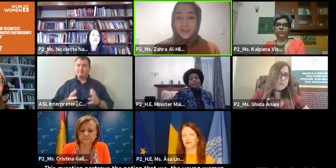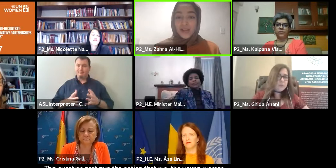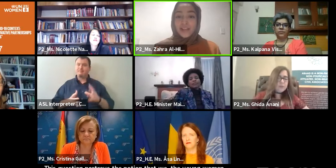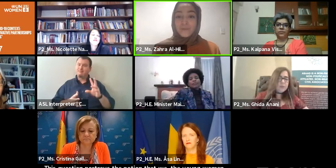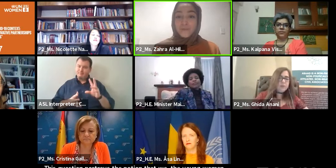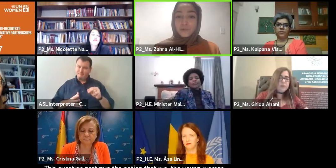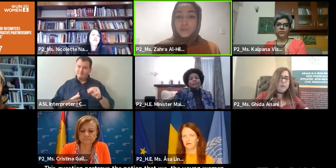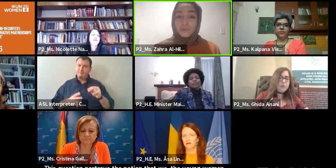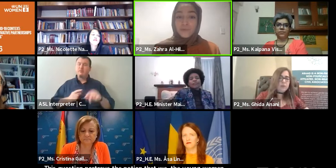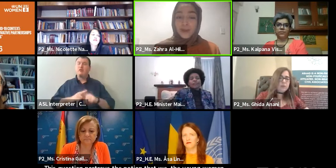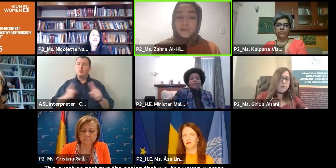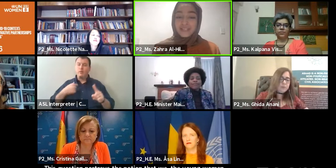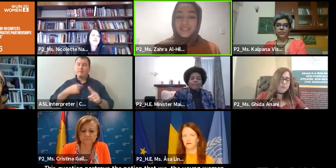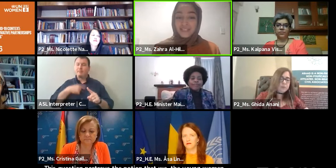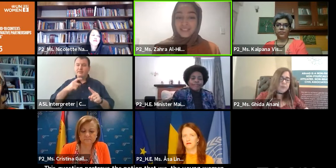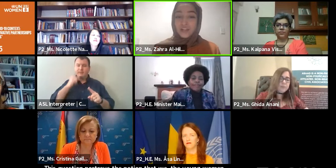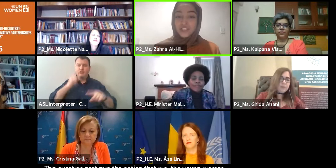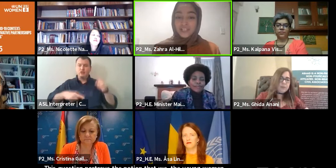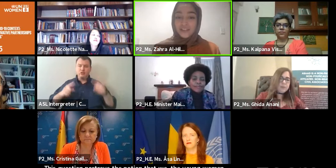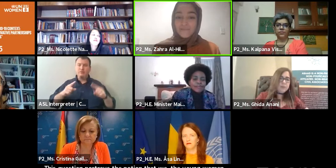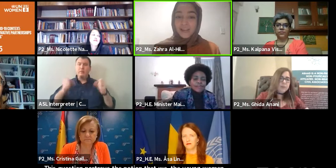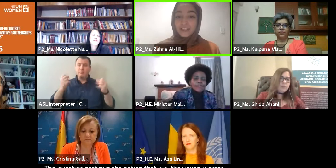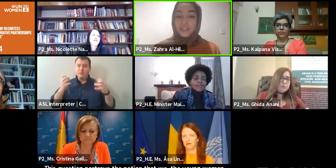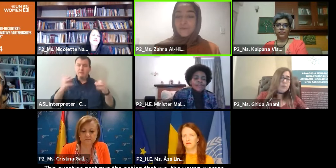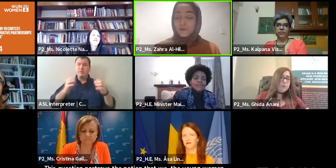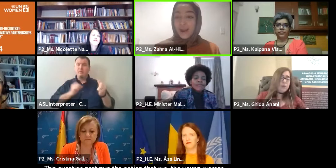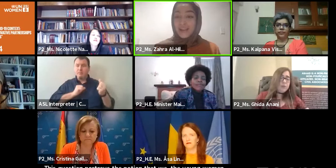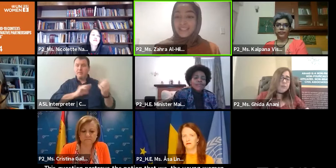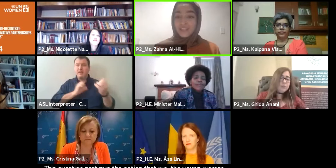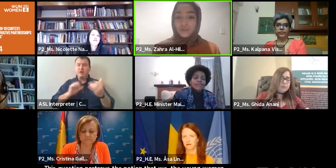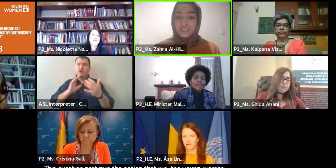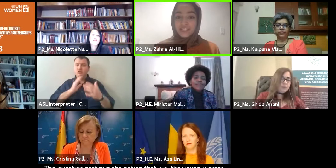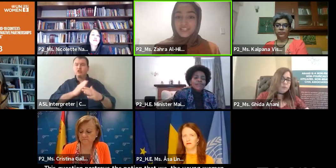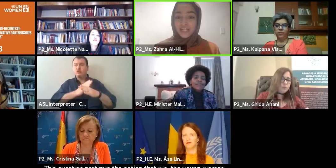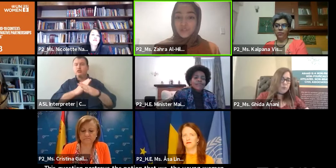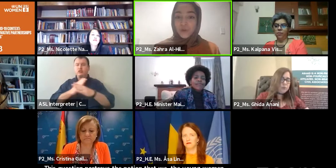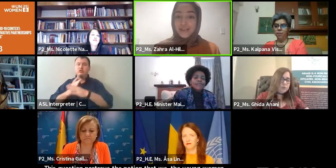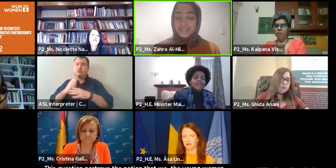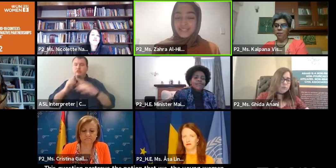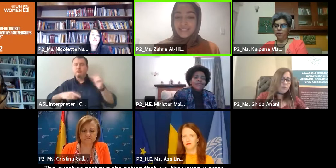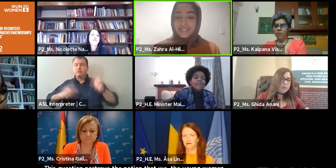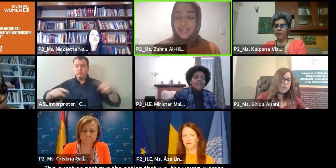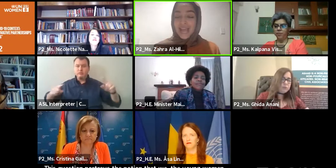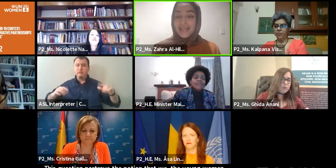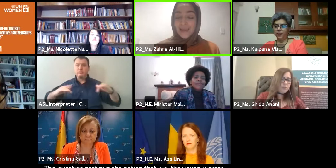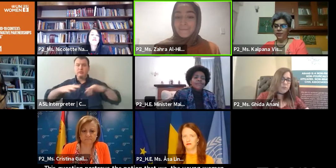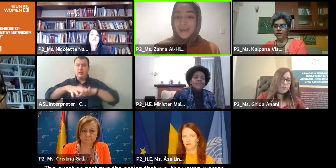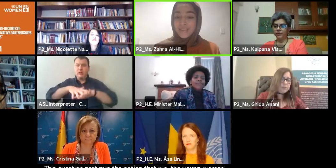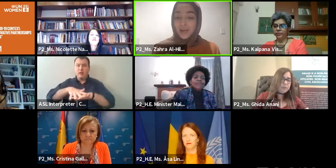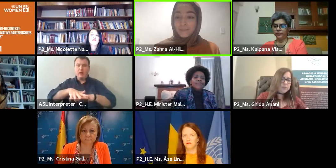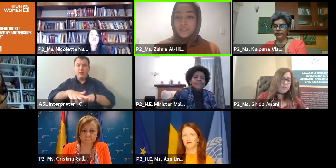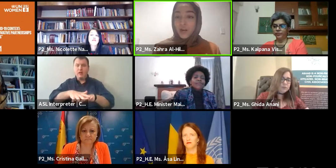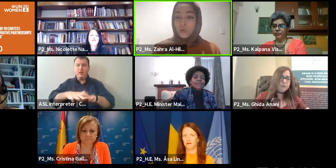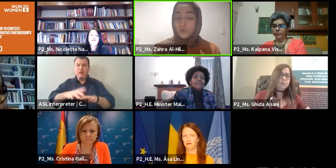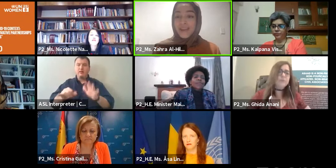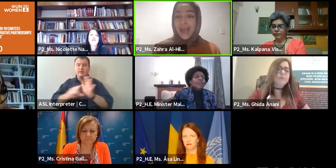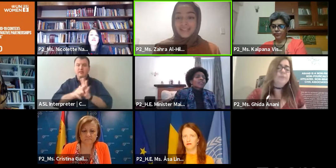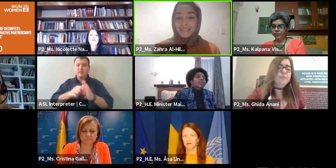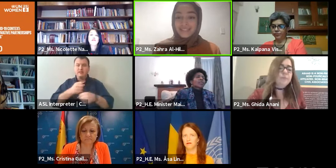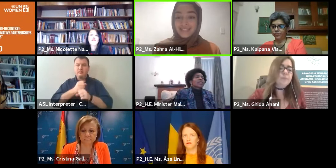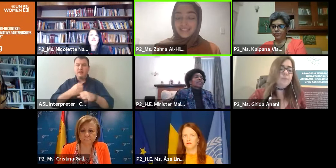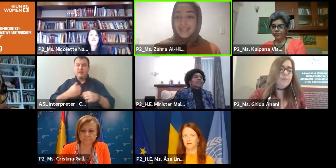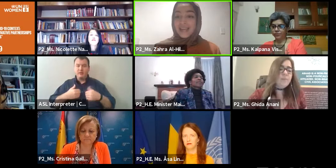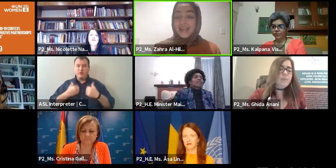discern the multiple barriers that largely affect the variety of intersectional identities that make up young